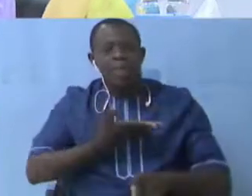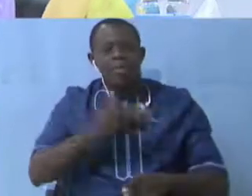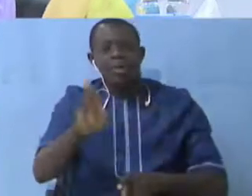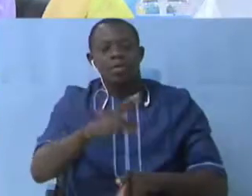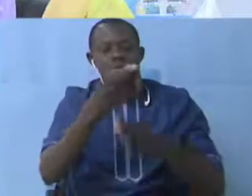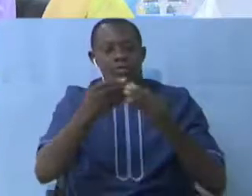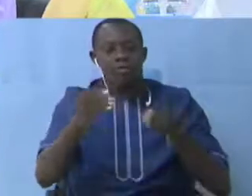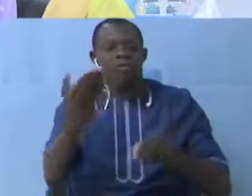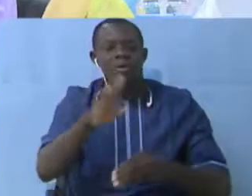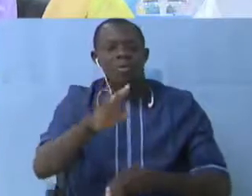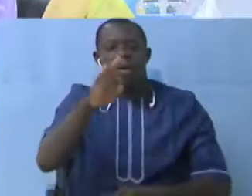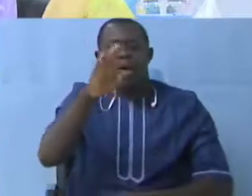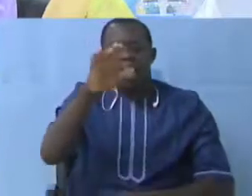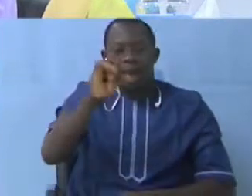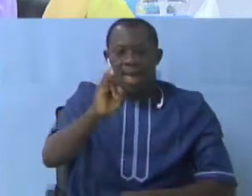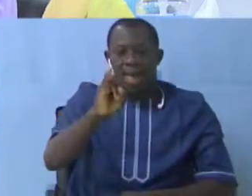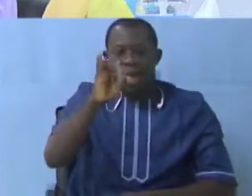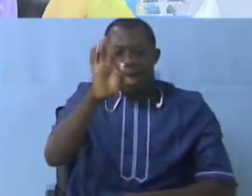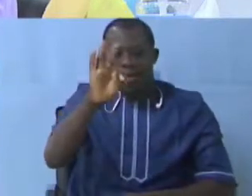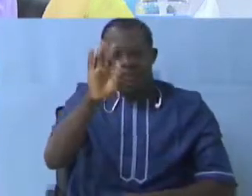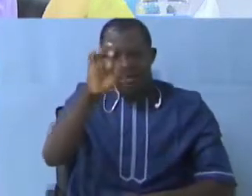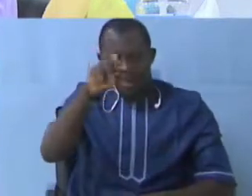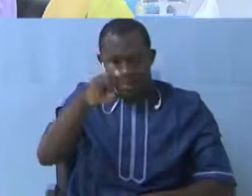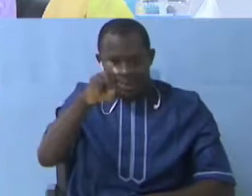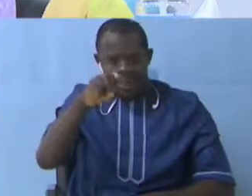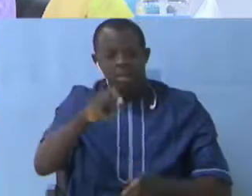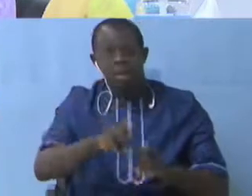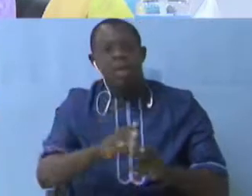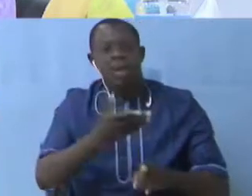from IFX, which is a network of more than